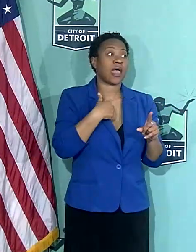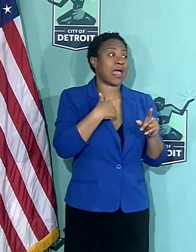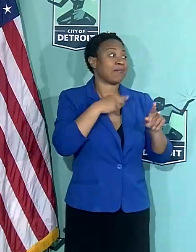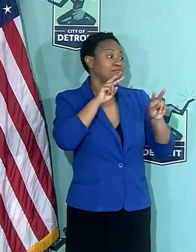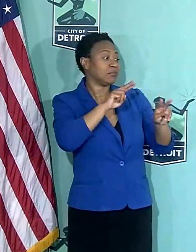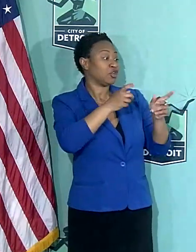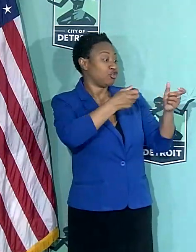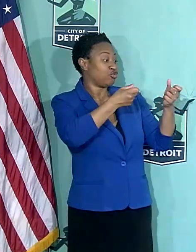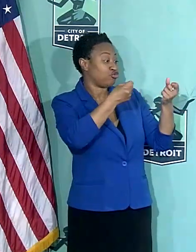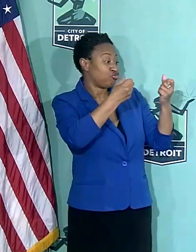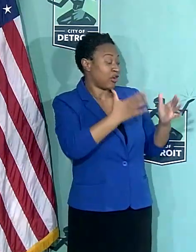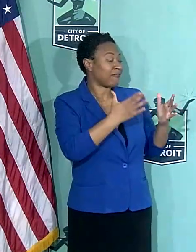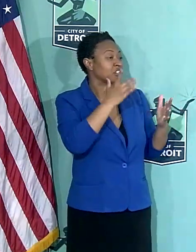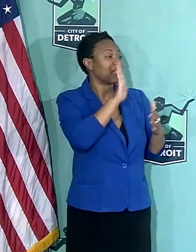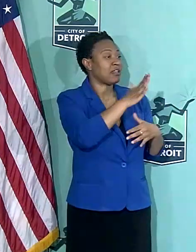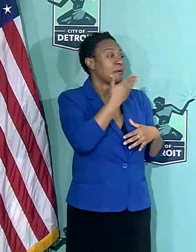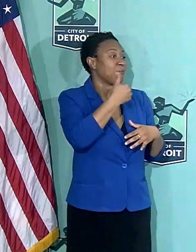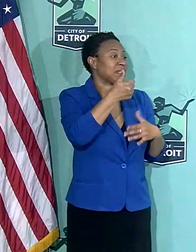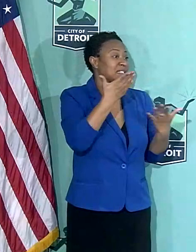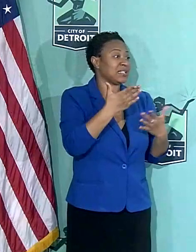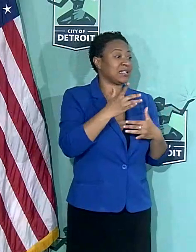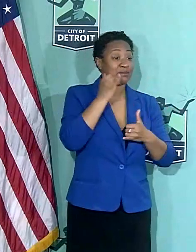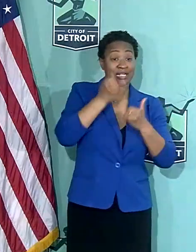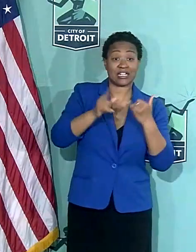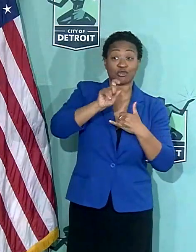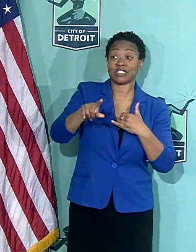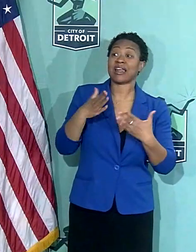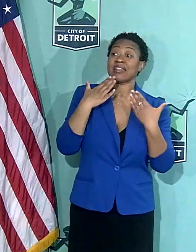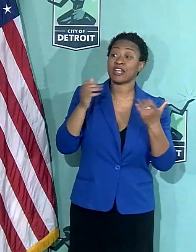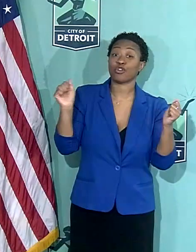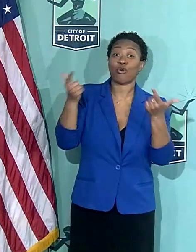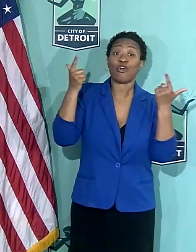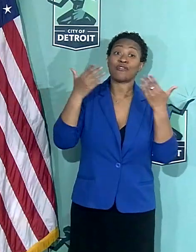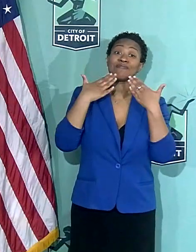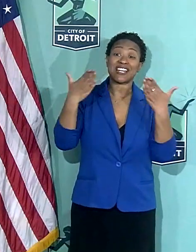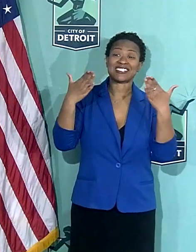them. Okay, his last question. Okay, all right, thank you very much.